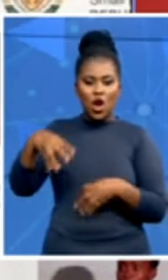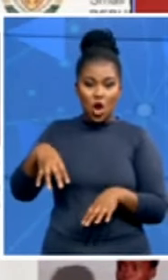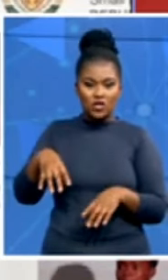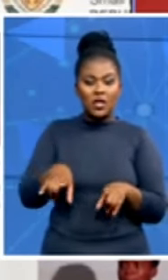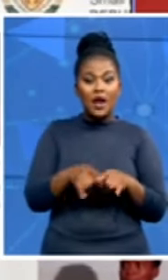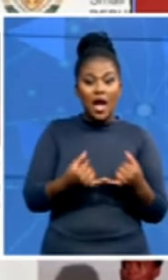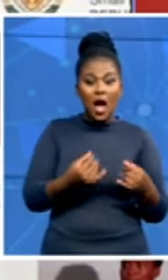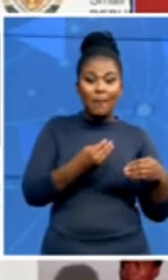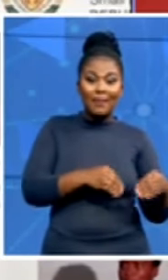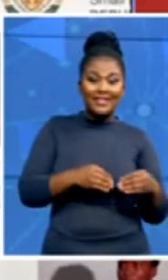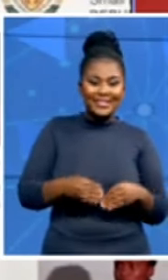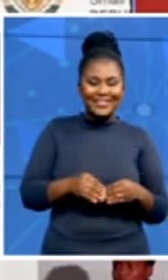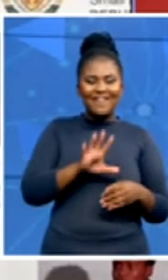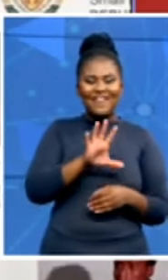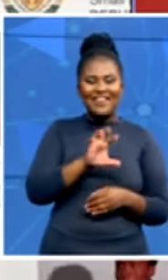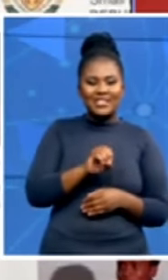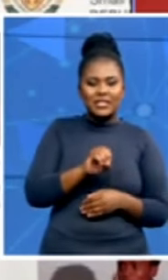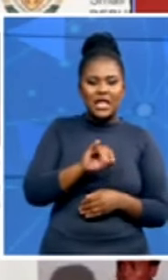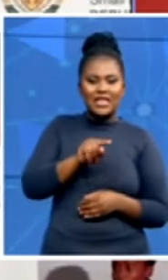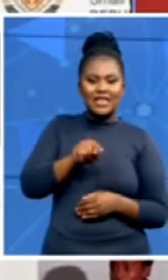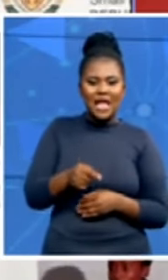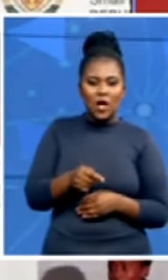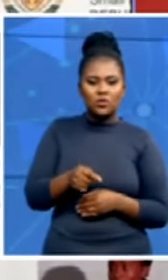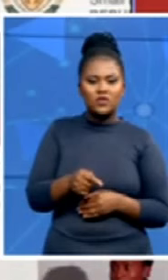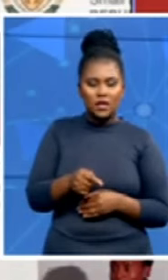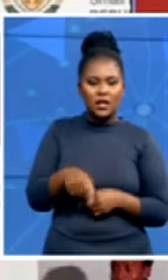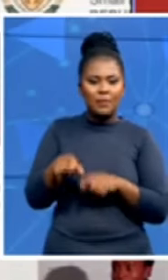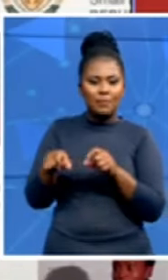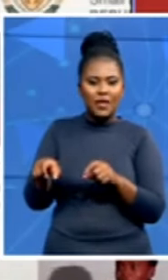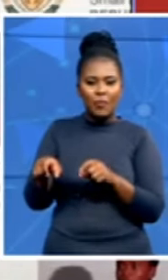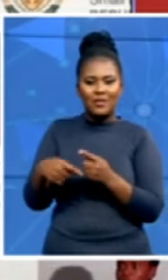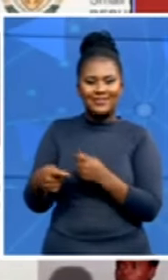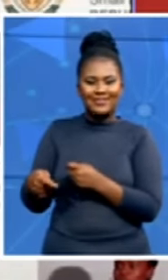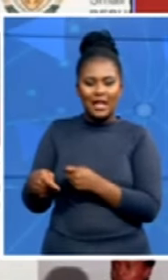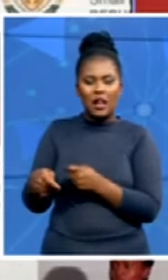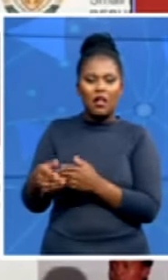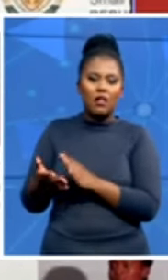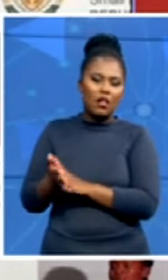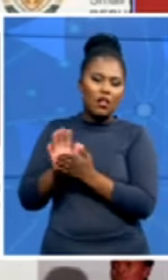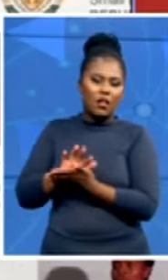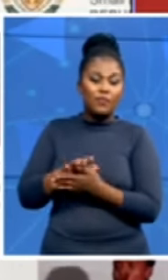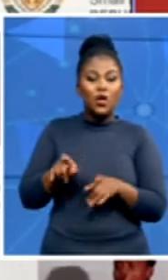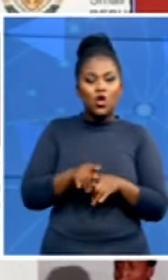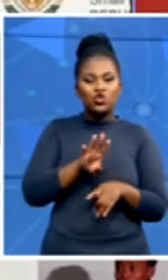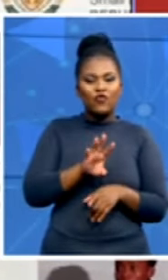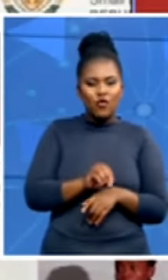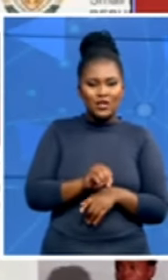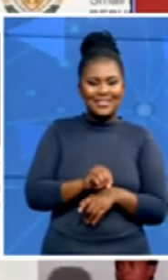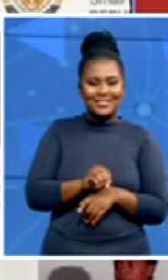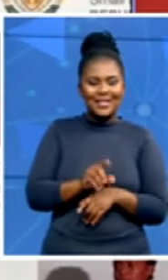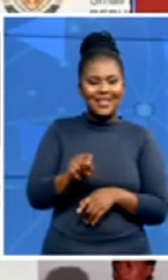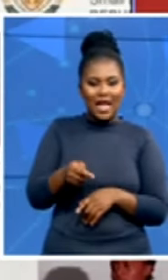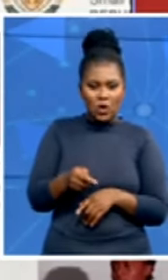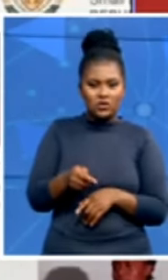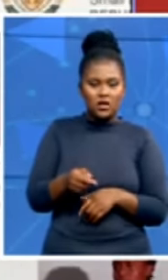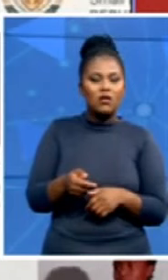50,000 informal traders were impacted and 40,000 formal businesses were affected. If I go to the detail